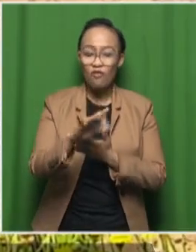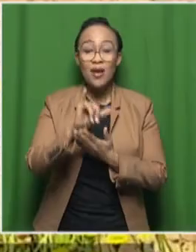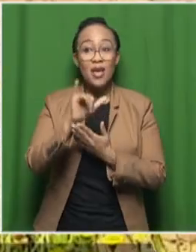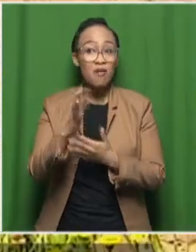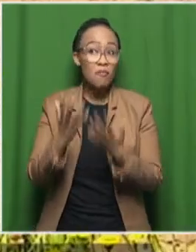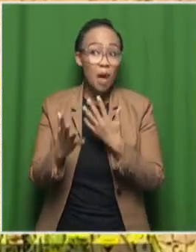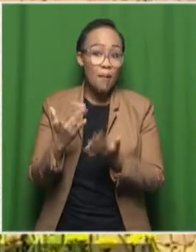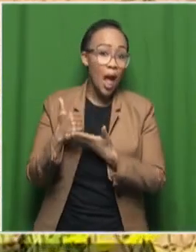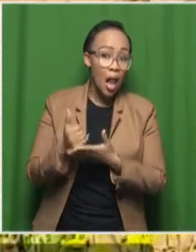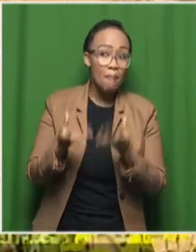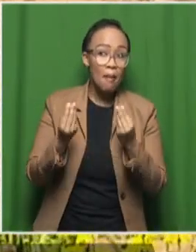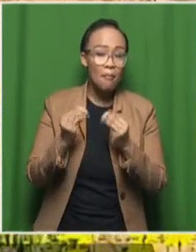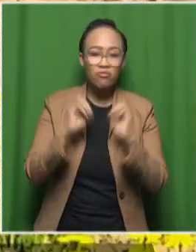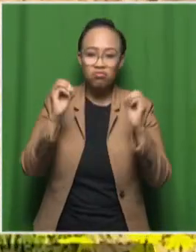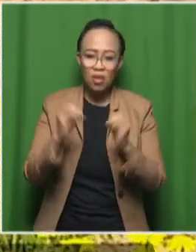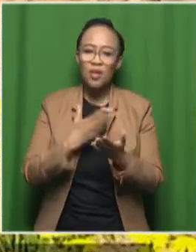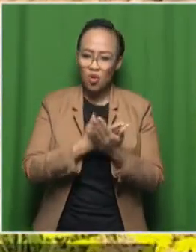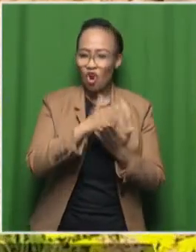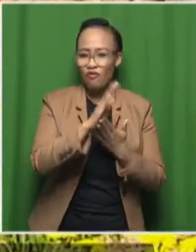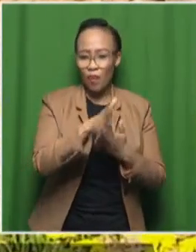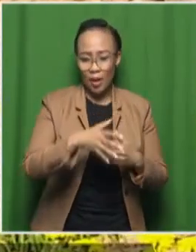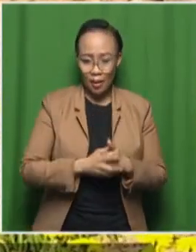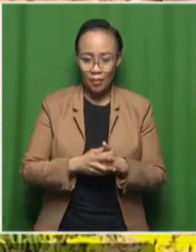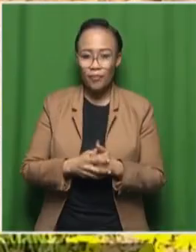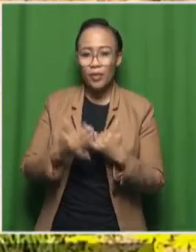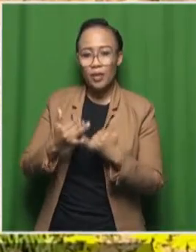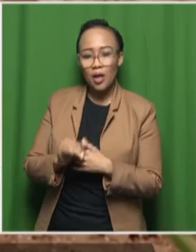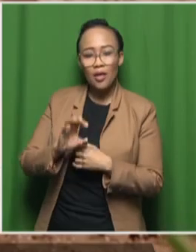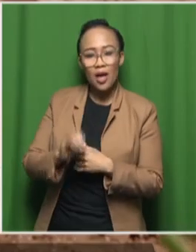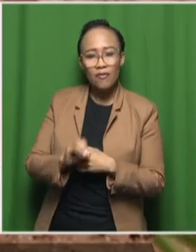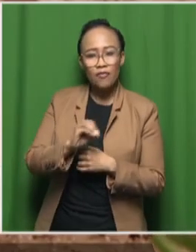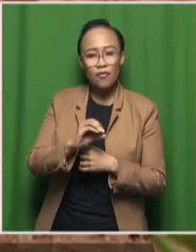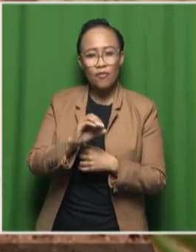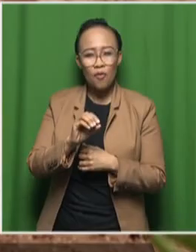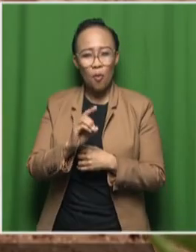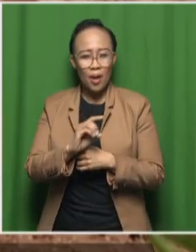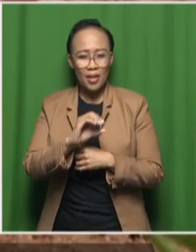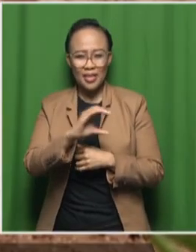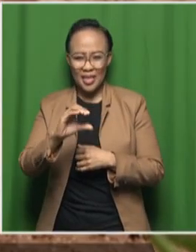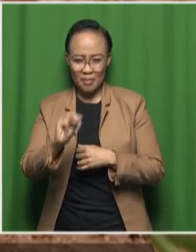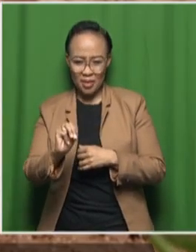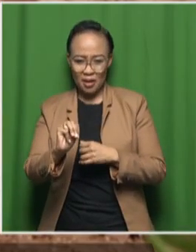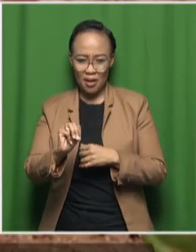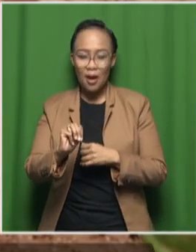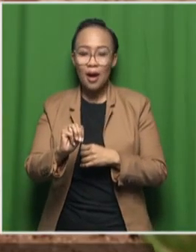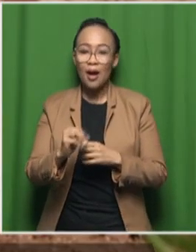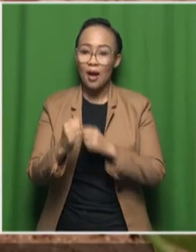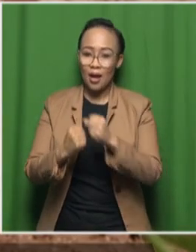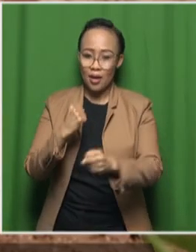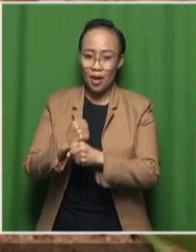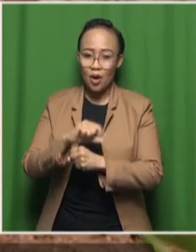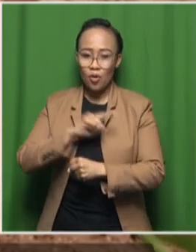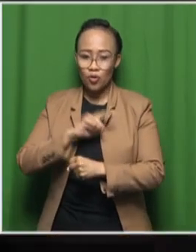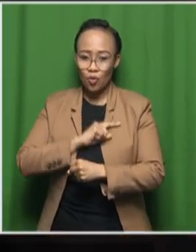intervention. The Halfmens trees grow less than a centimeter per year, so the population could take centuries to